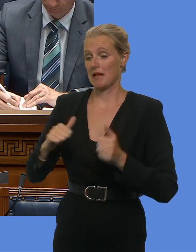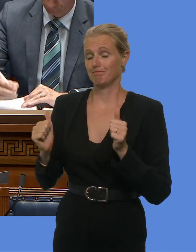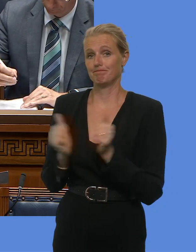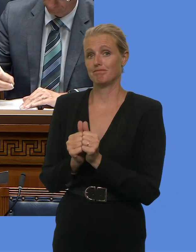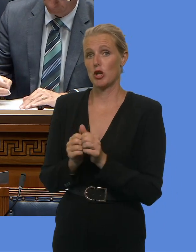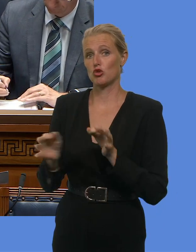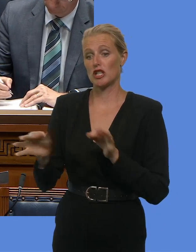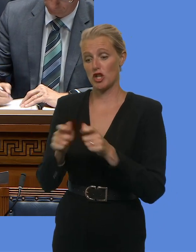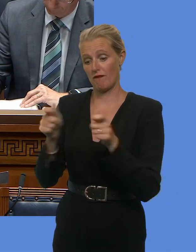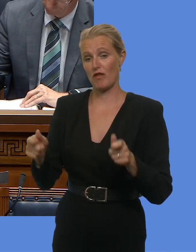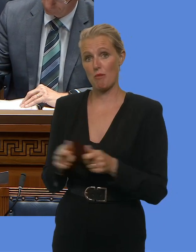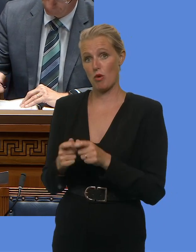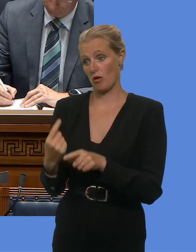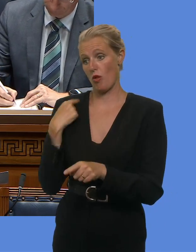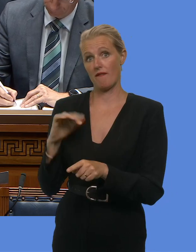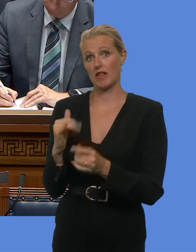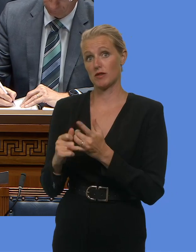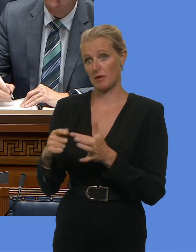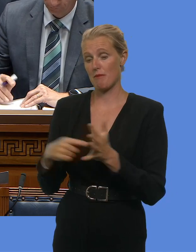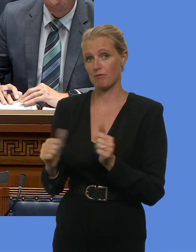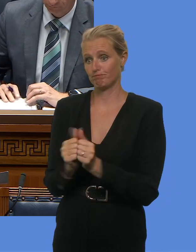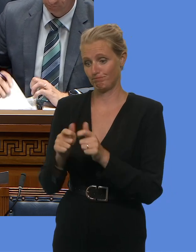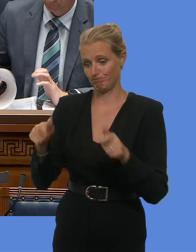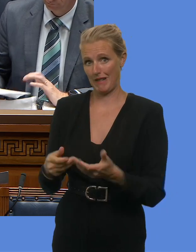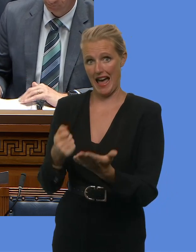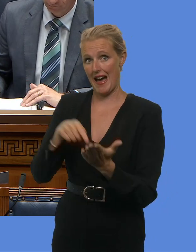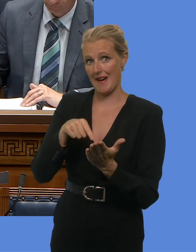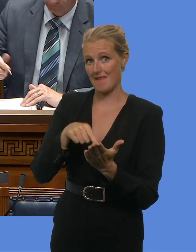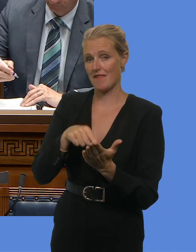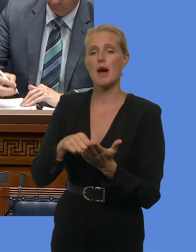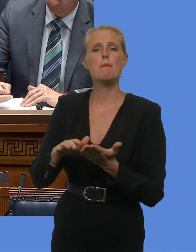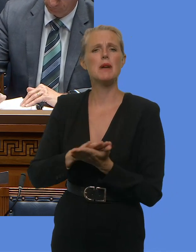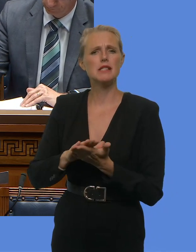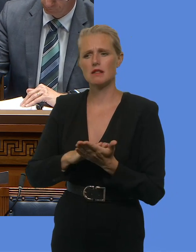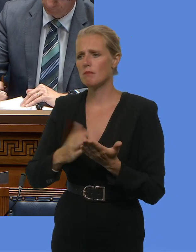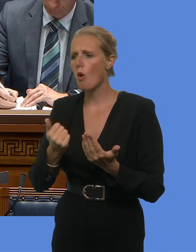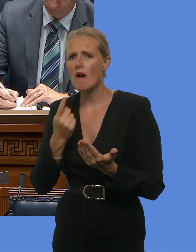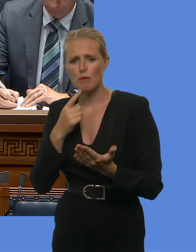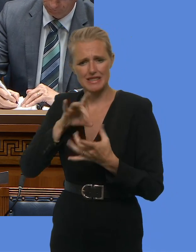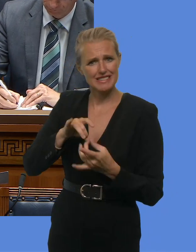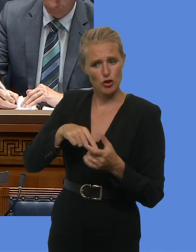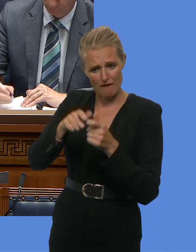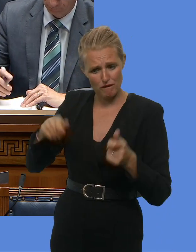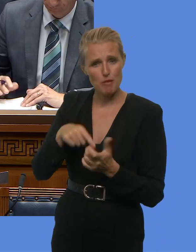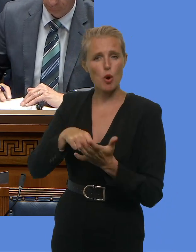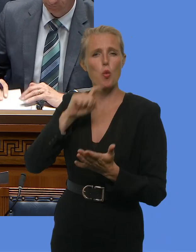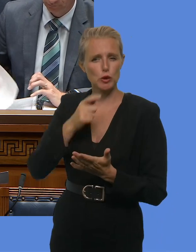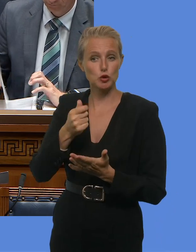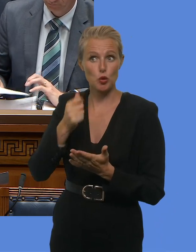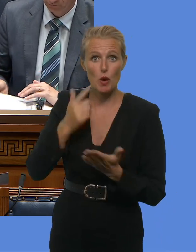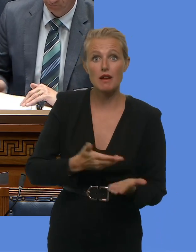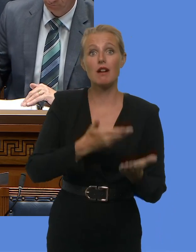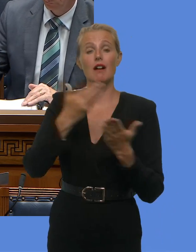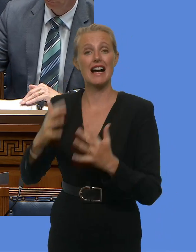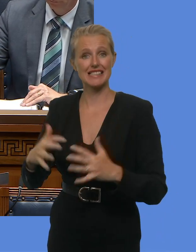at its meeting of the 5th of September. We will provide further information on the framework when it is brought to the Assembly and will be published along with the first